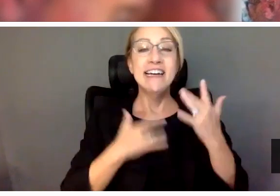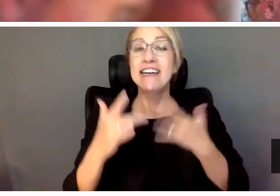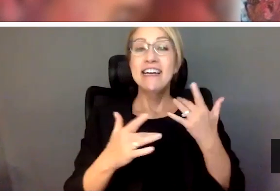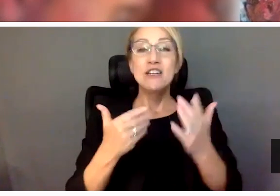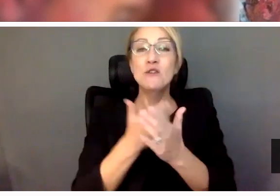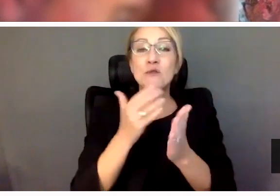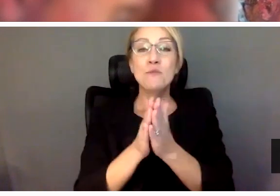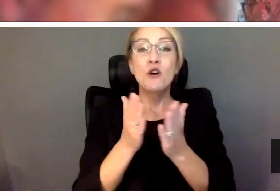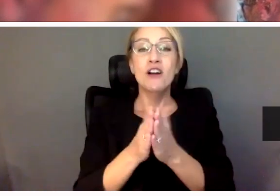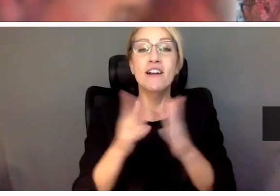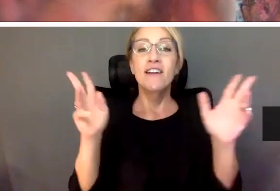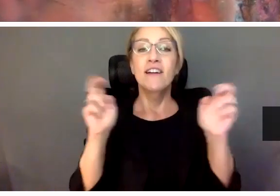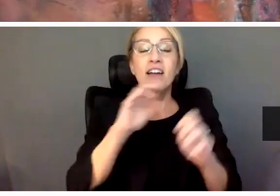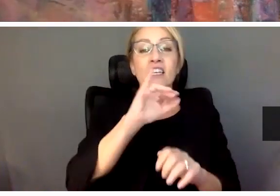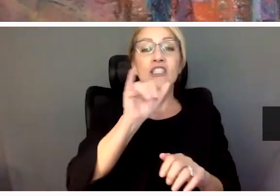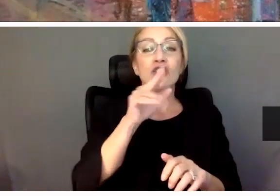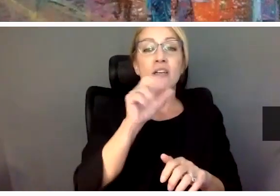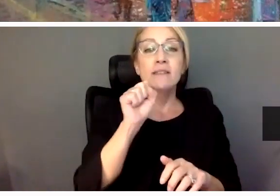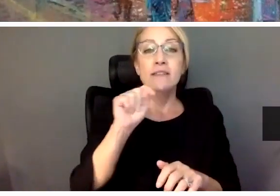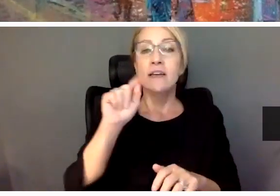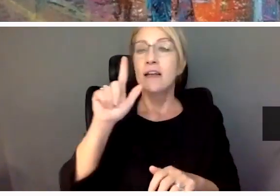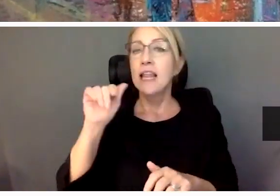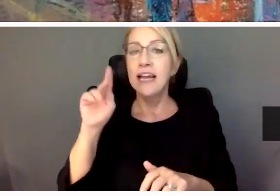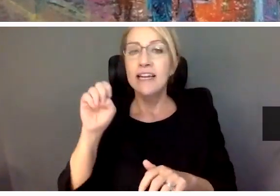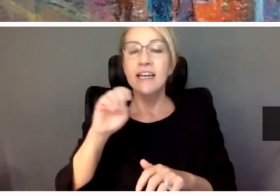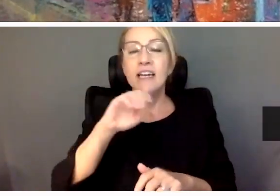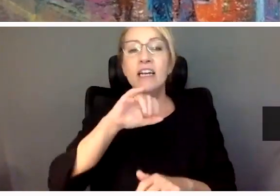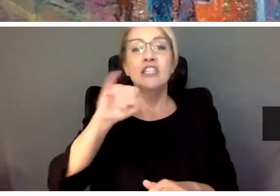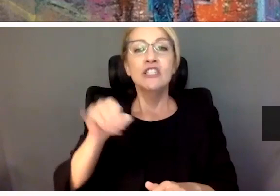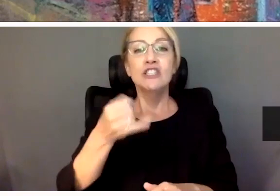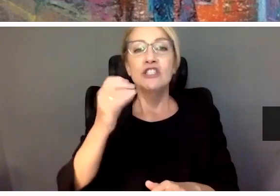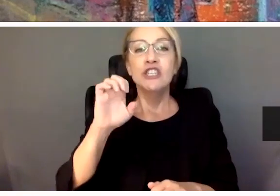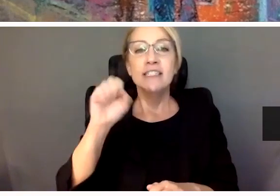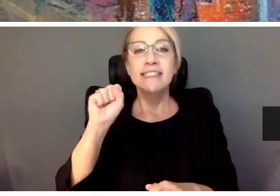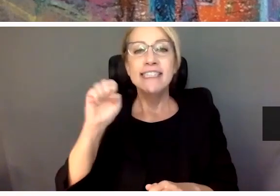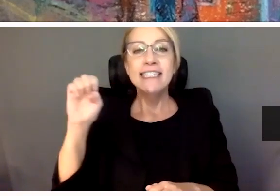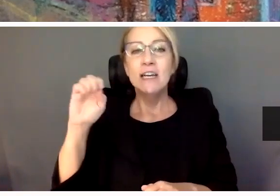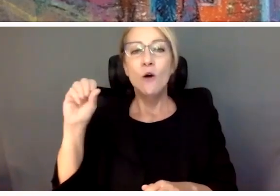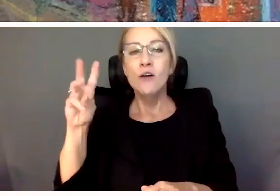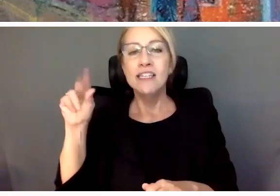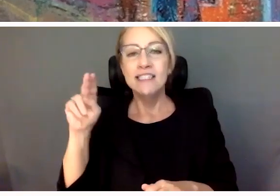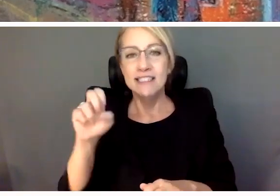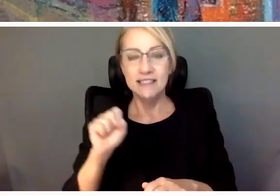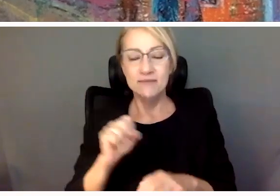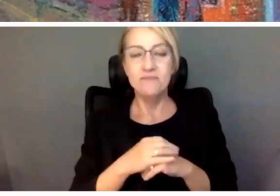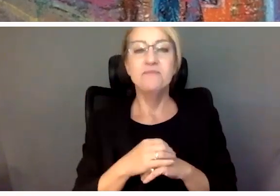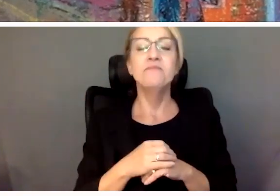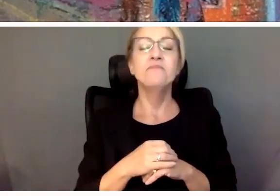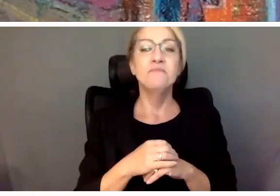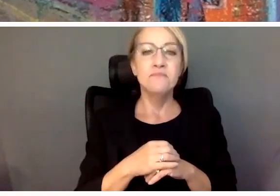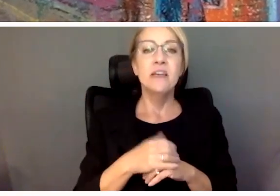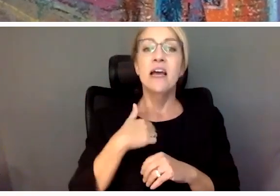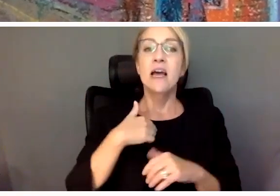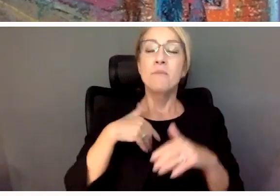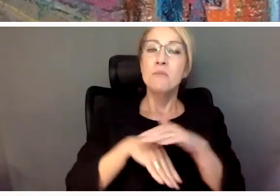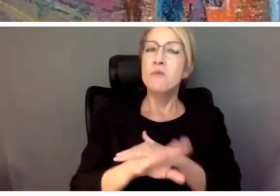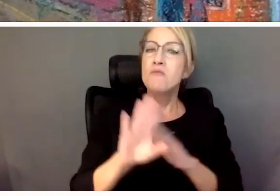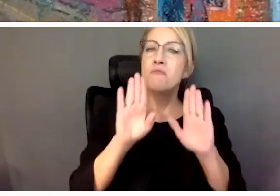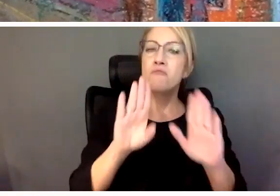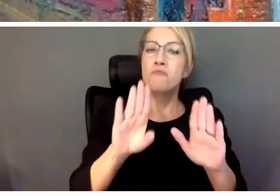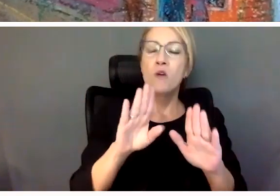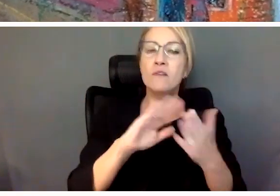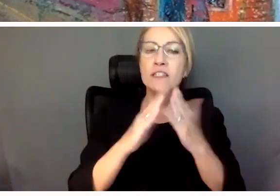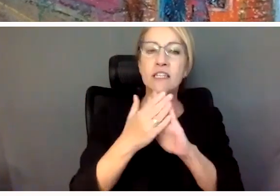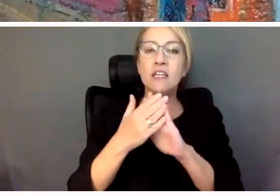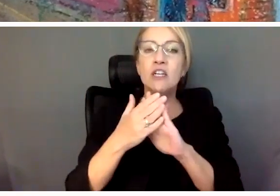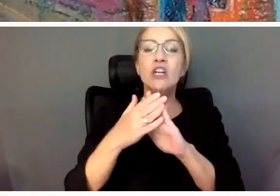Jesse Owens. I was born in a wonderful city, New Orleans, Louisiana, in